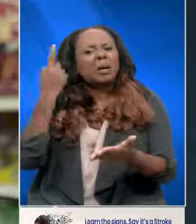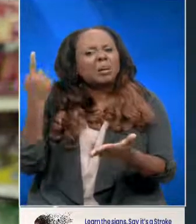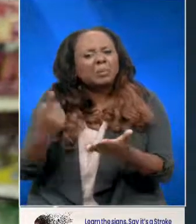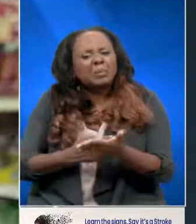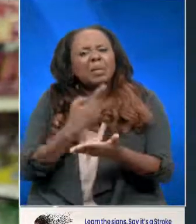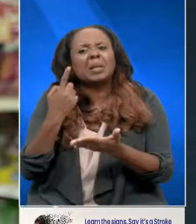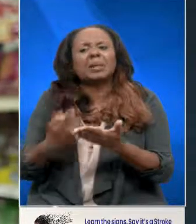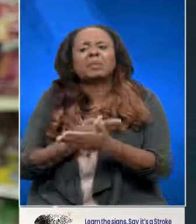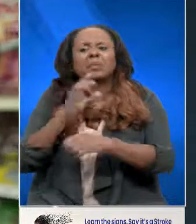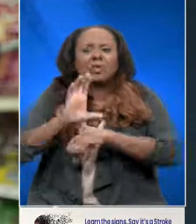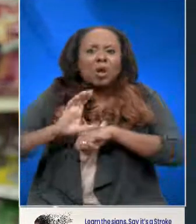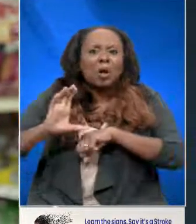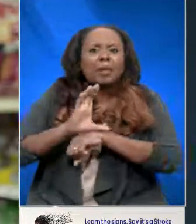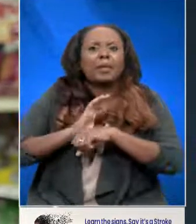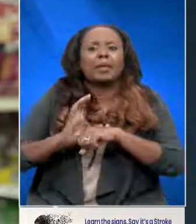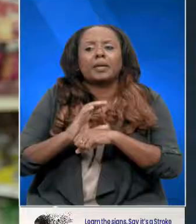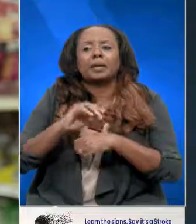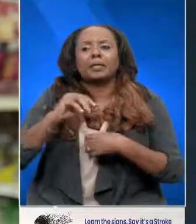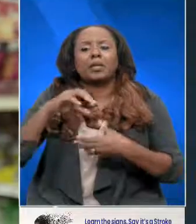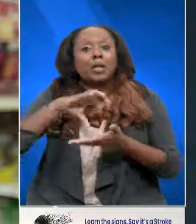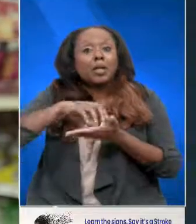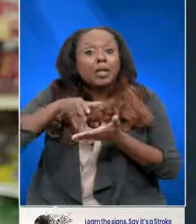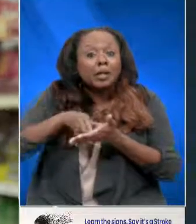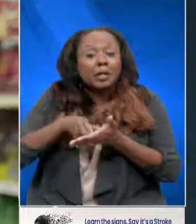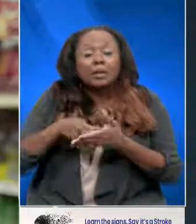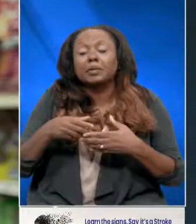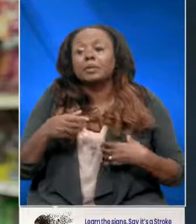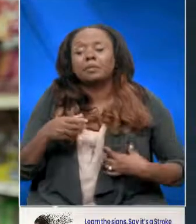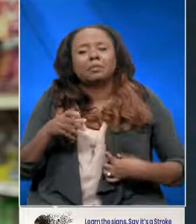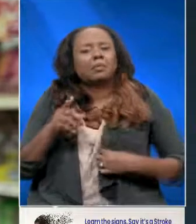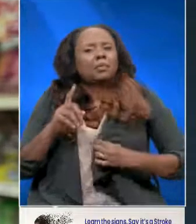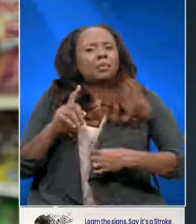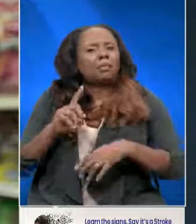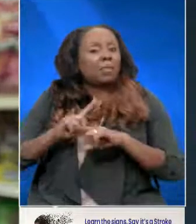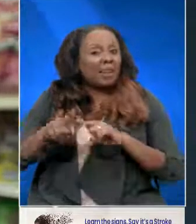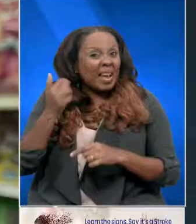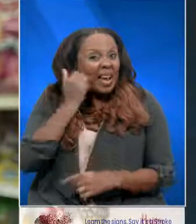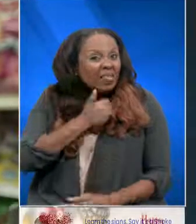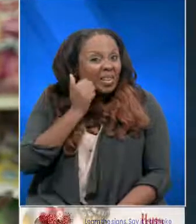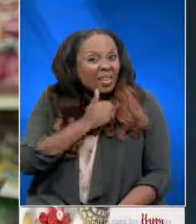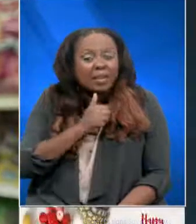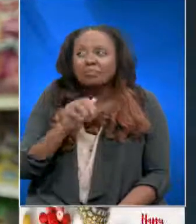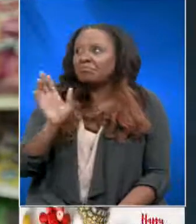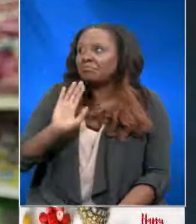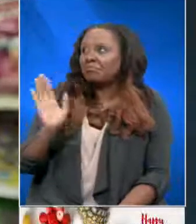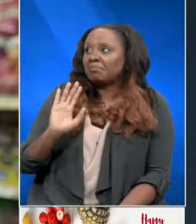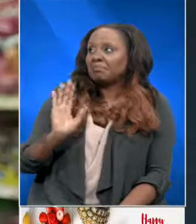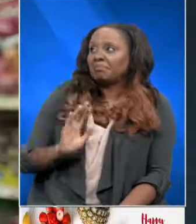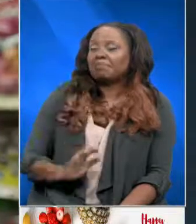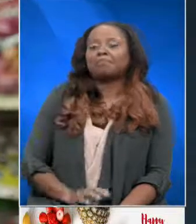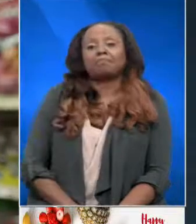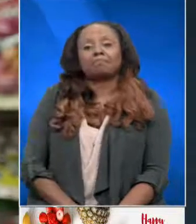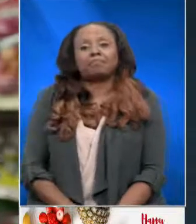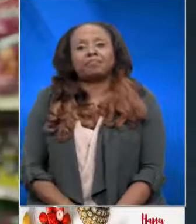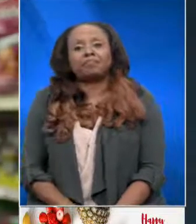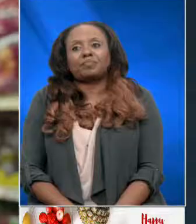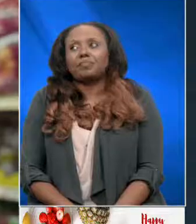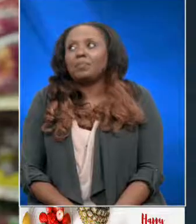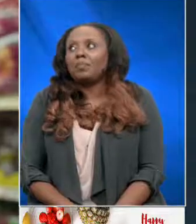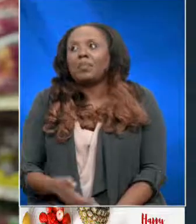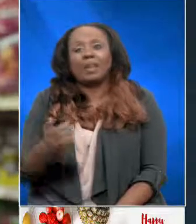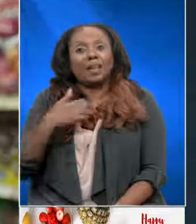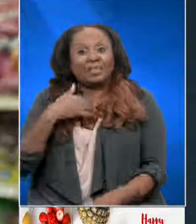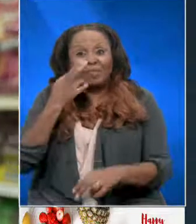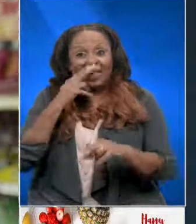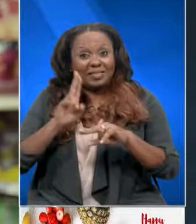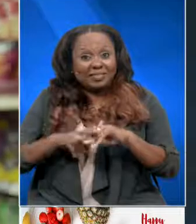cookies, but are you going to give them the cookies every day? You need to be mindful of that. Other than that, you know, have fun in your snack